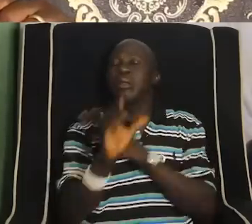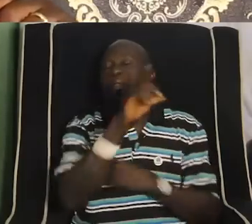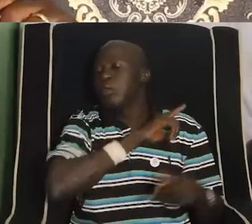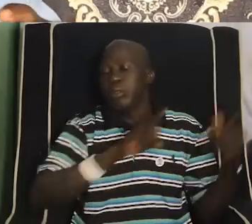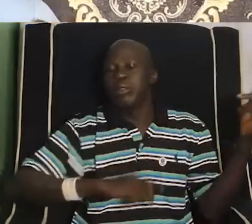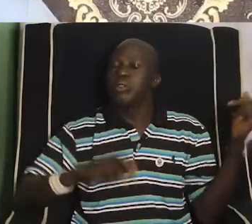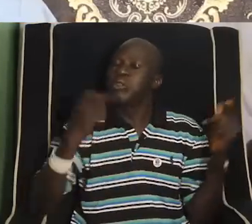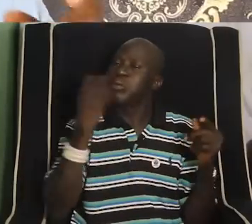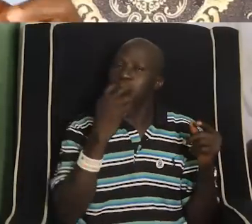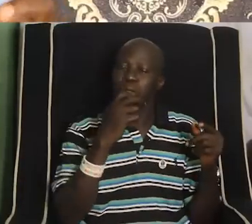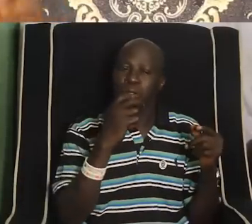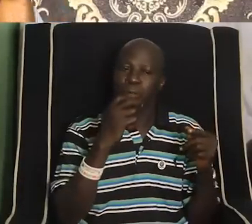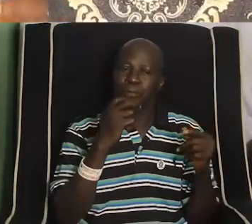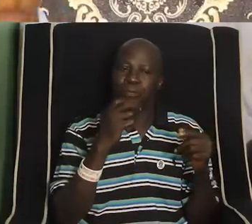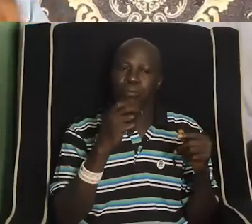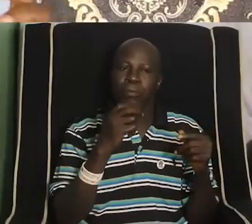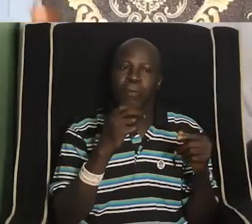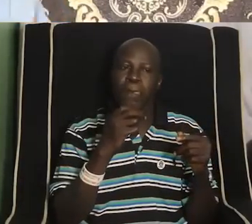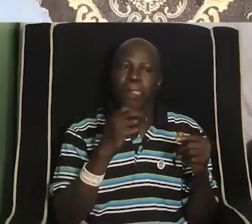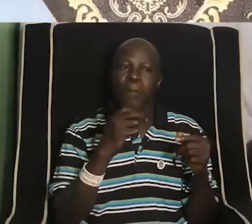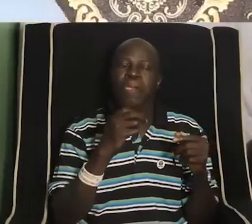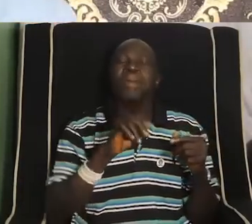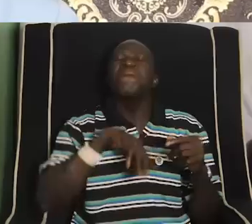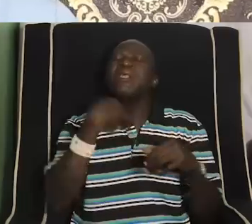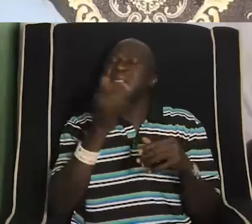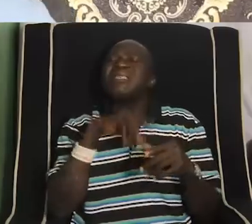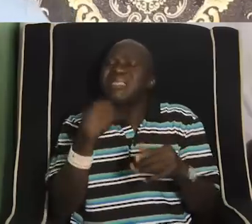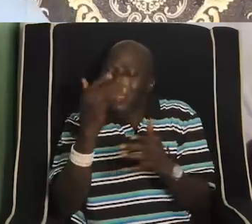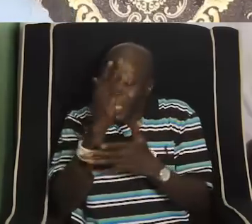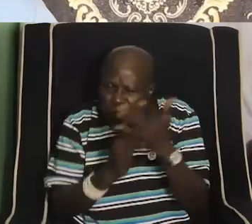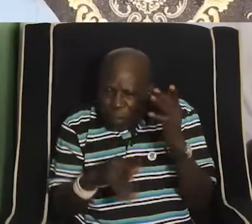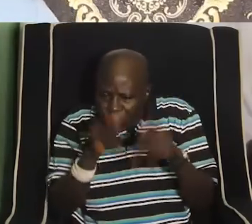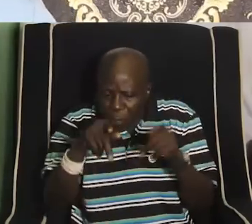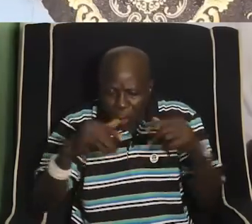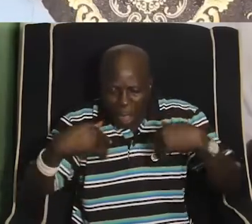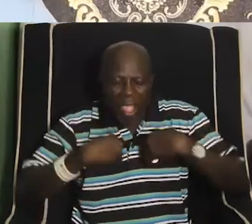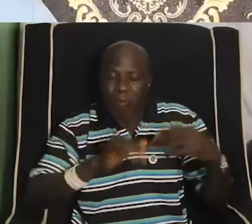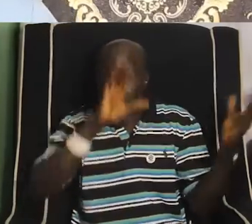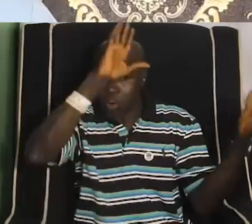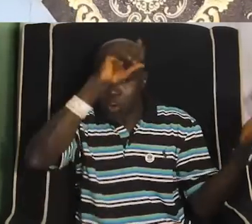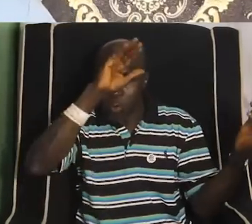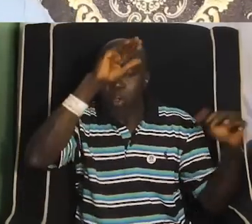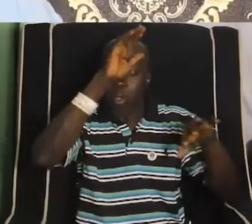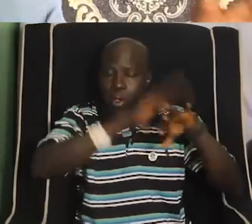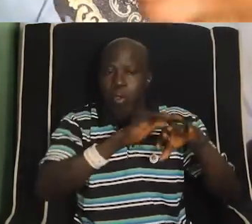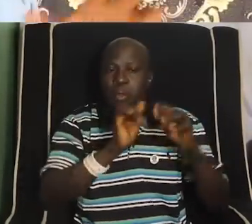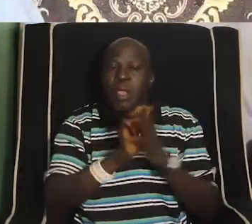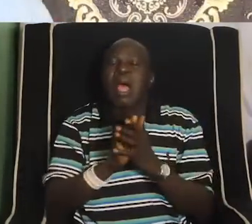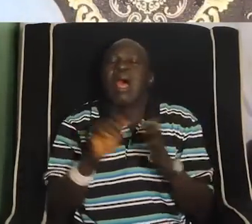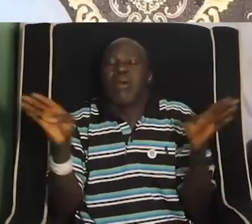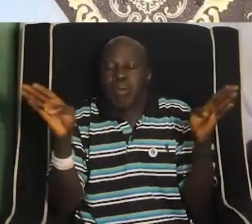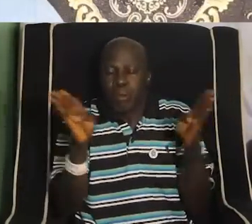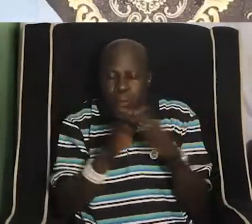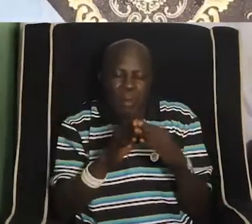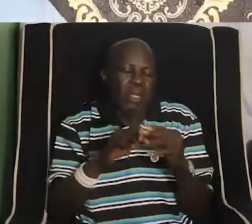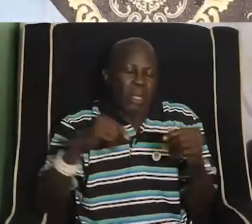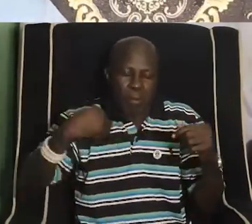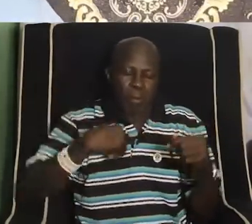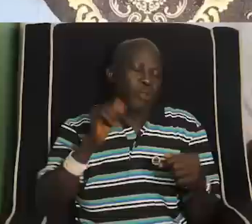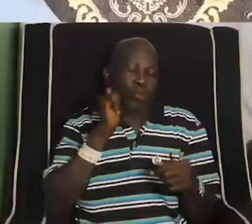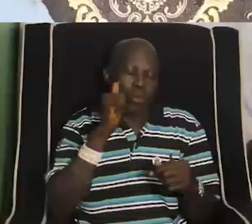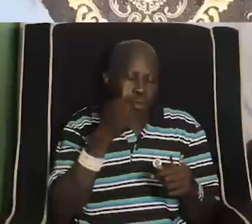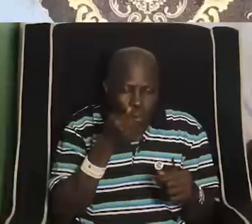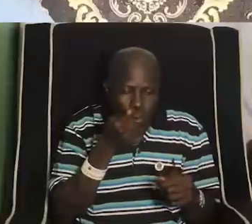me. Oluwa ni awon to ni ireti nipa mi. The Lord said the people that have hope before me. The Lord said you should meet